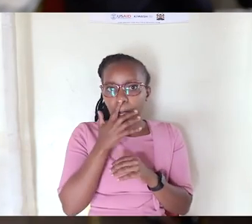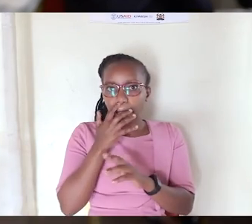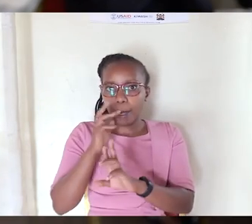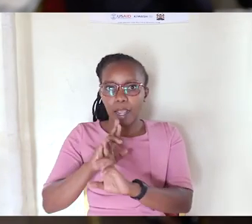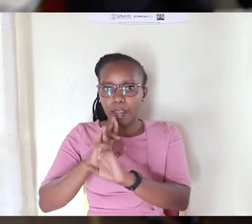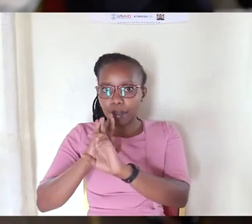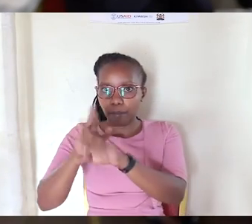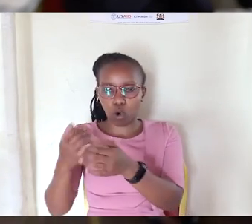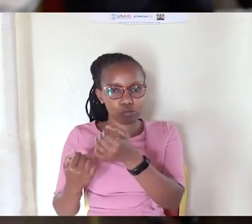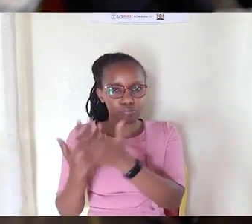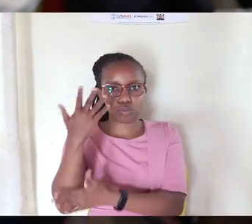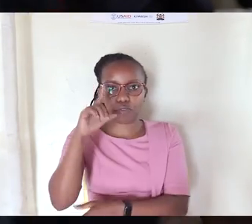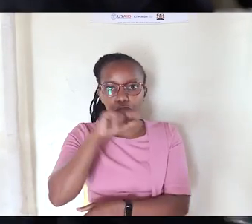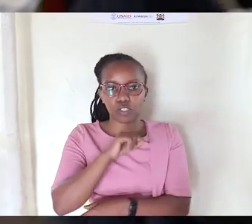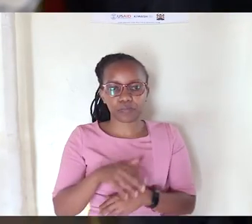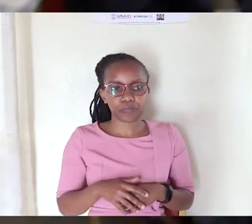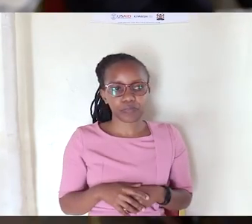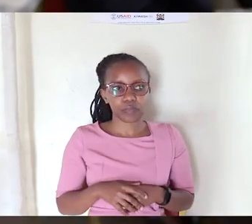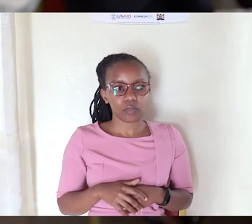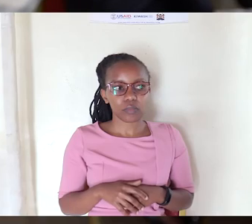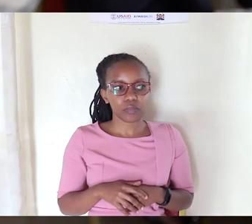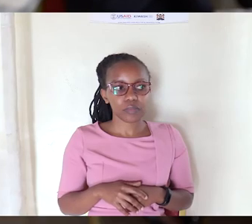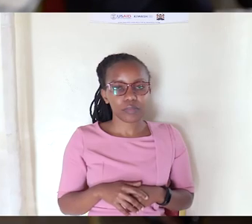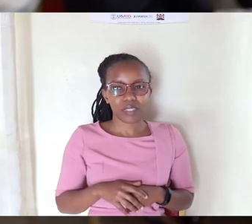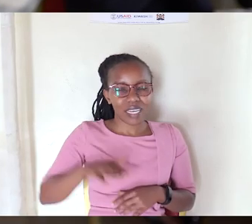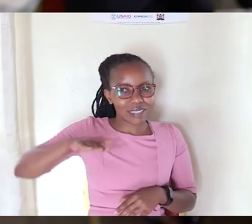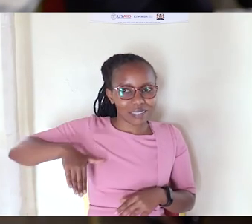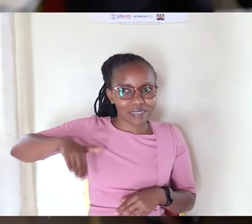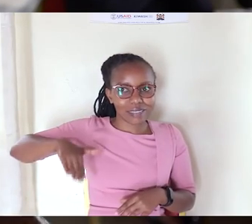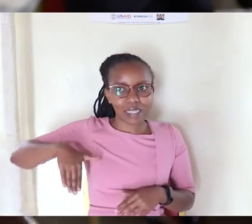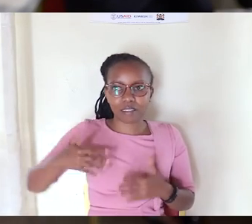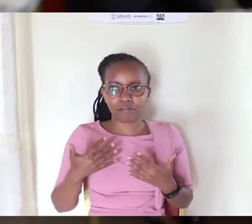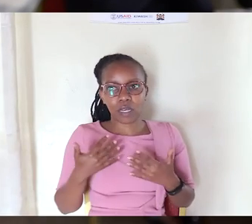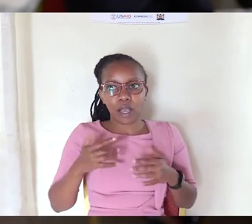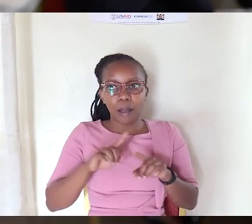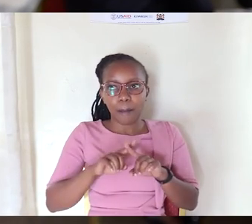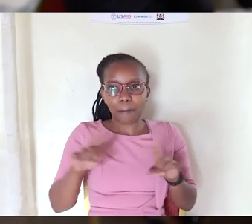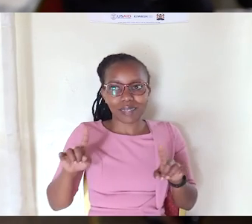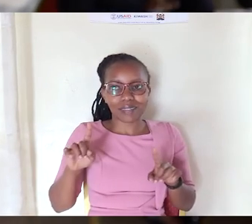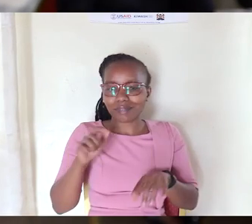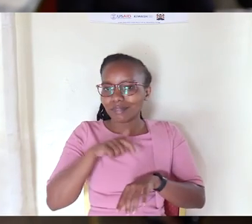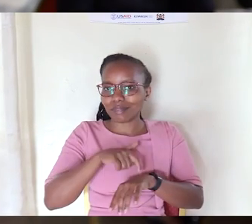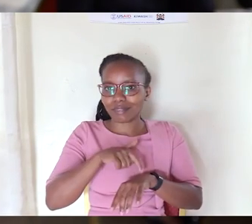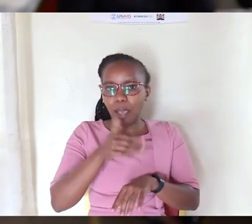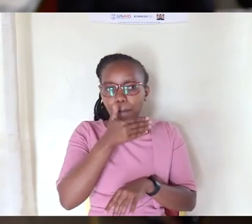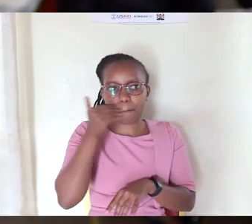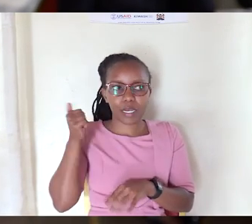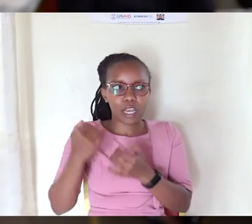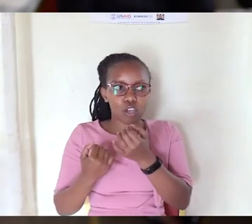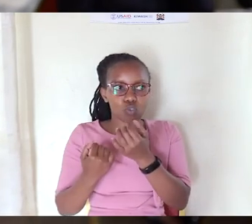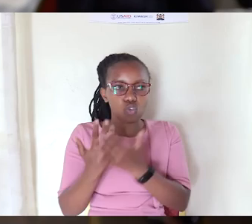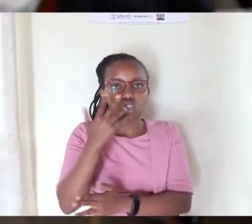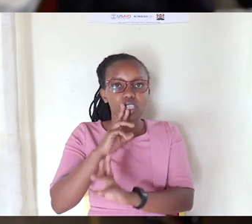has seen the light of day. It may appear like it delayed, but I couldn't think of a better time to launch